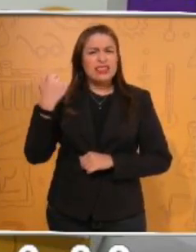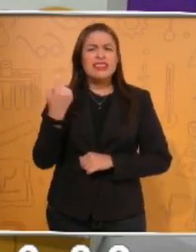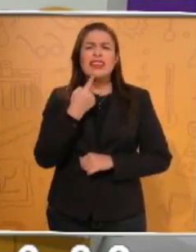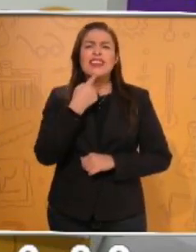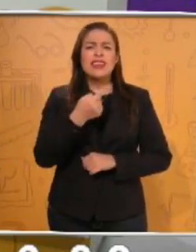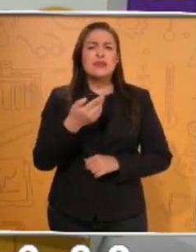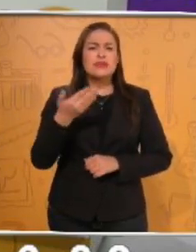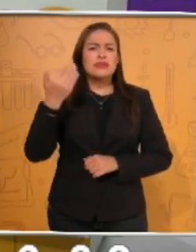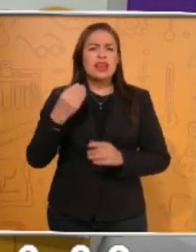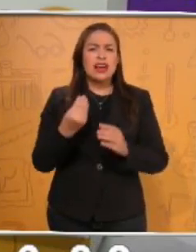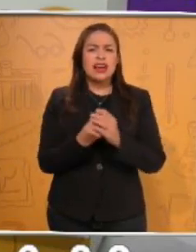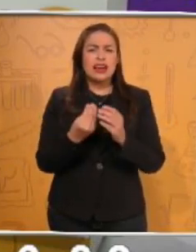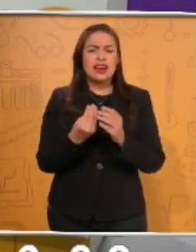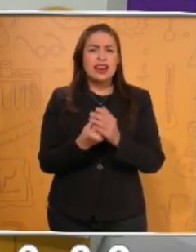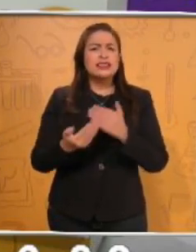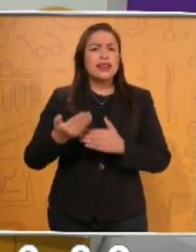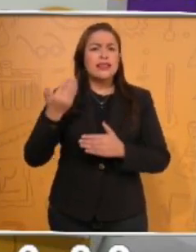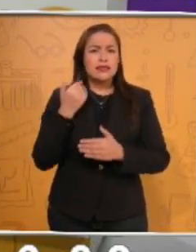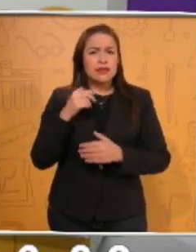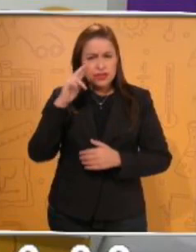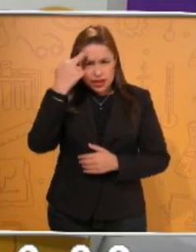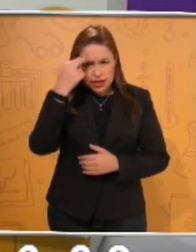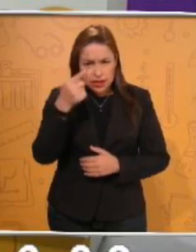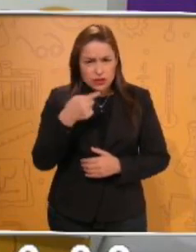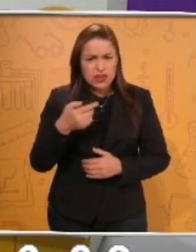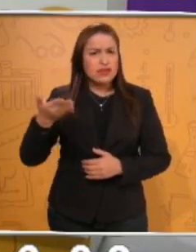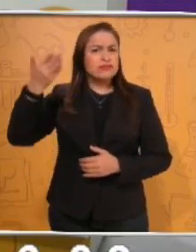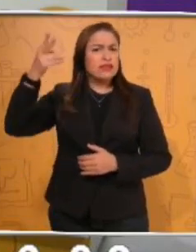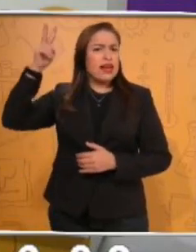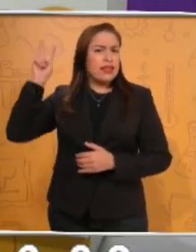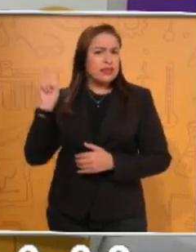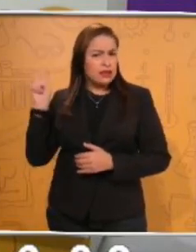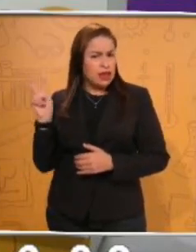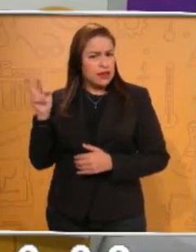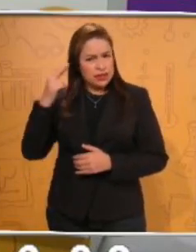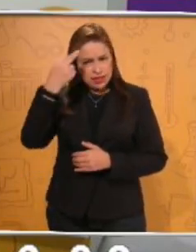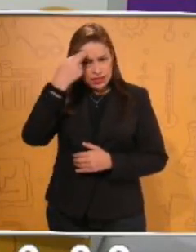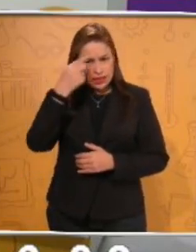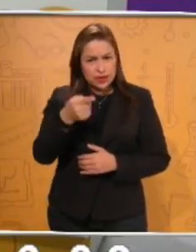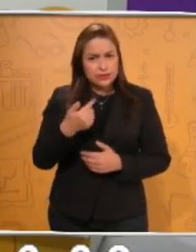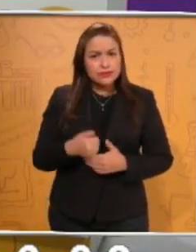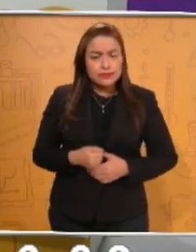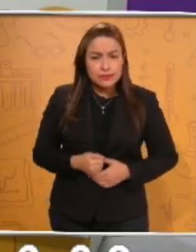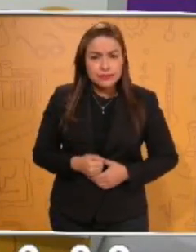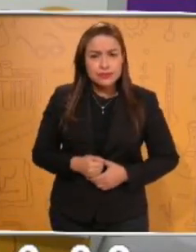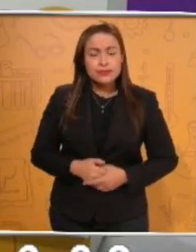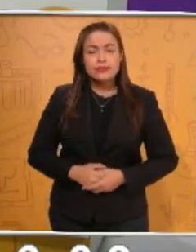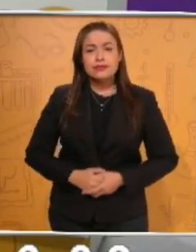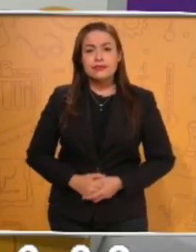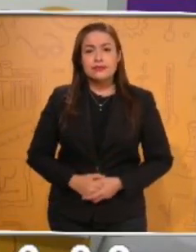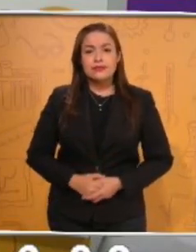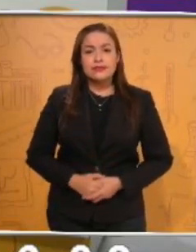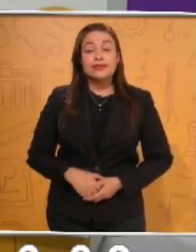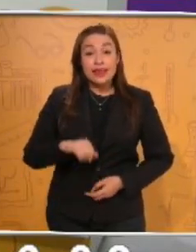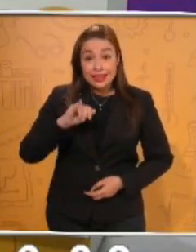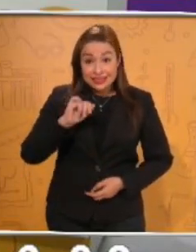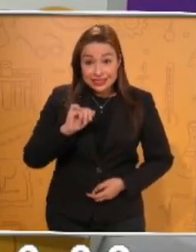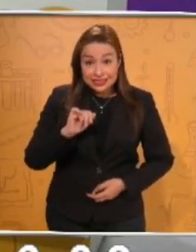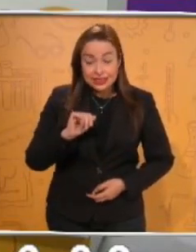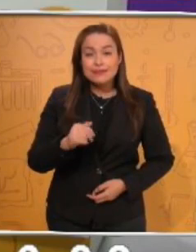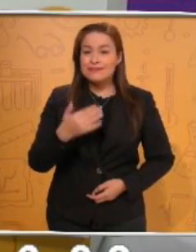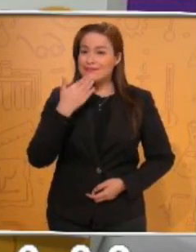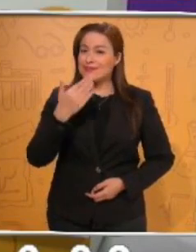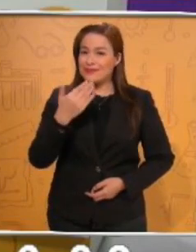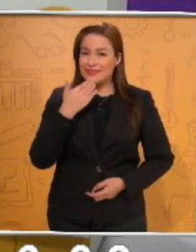about in the last class, last Friday? Huh? Do you remember? Yes, you're